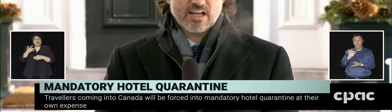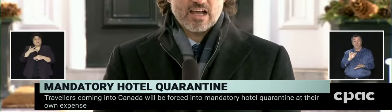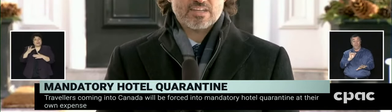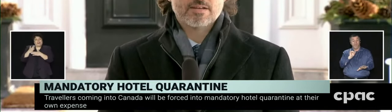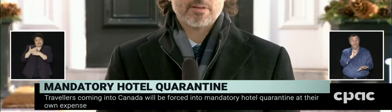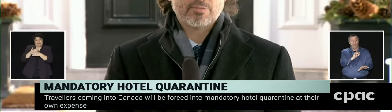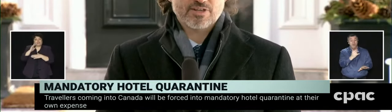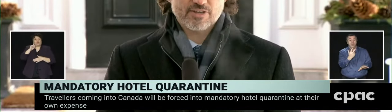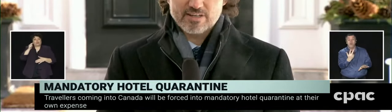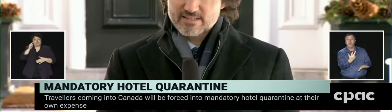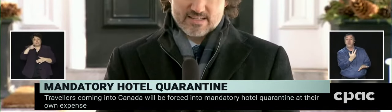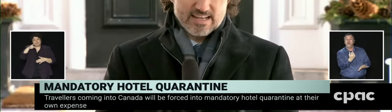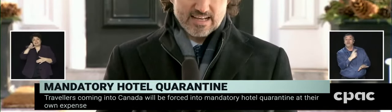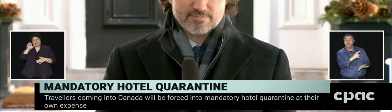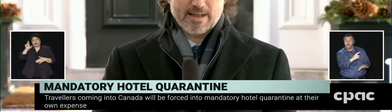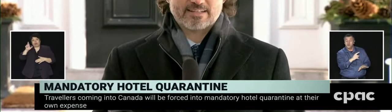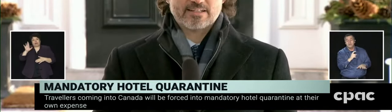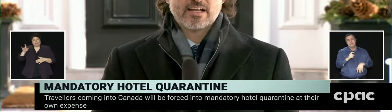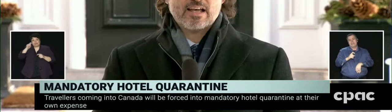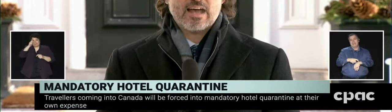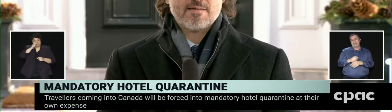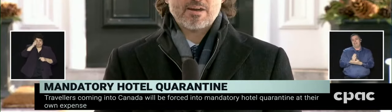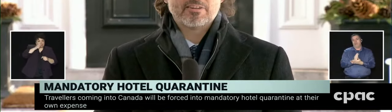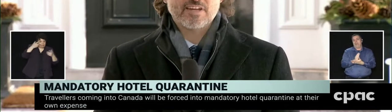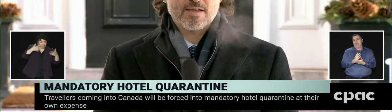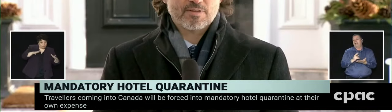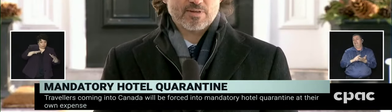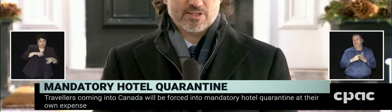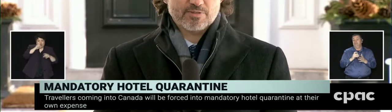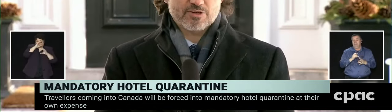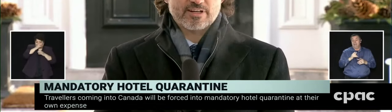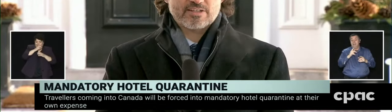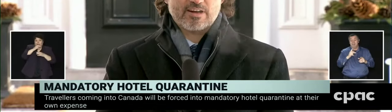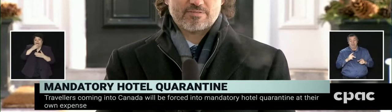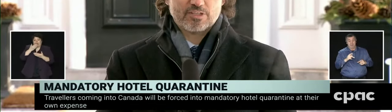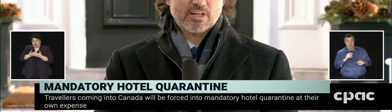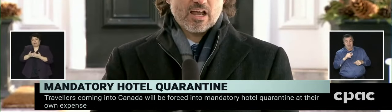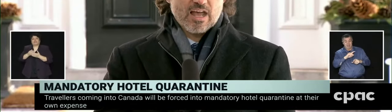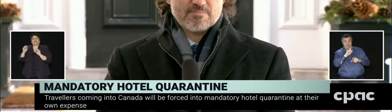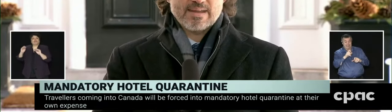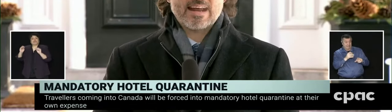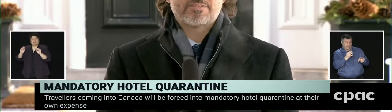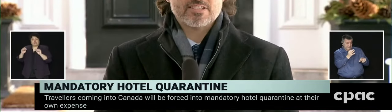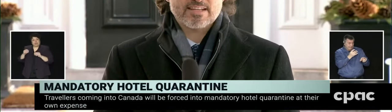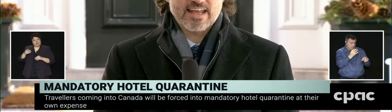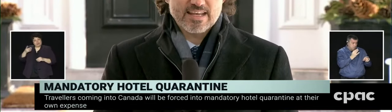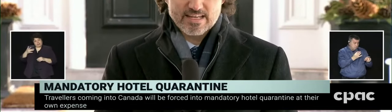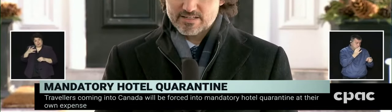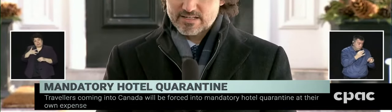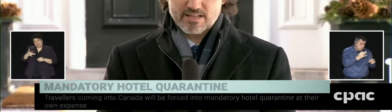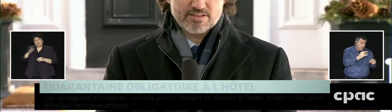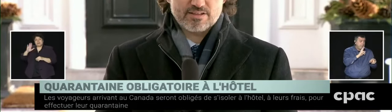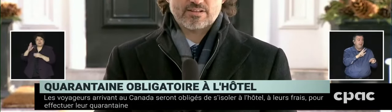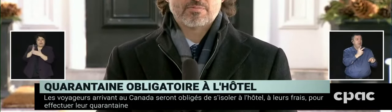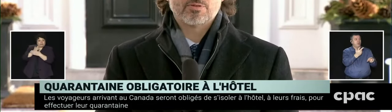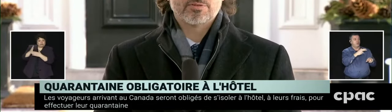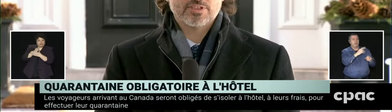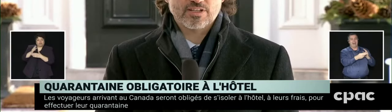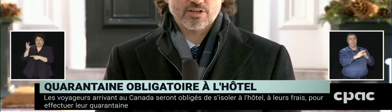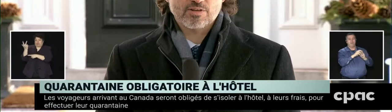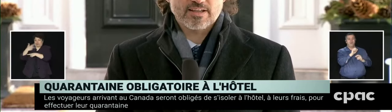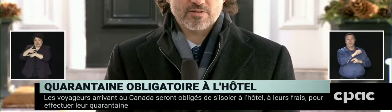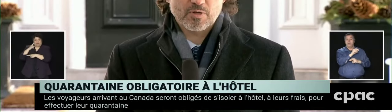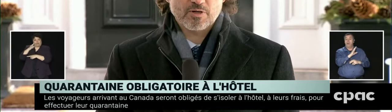test to be returned. It's the expected amount of time in which a returning traveler might have to stay in the